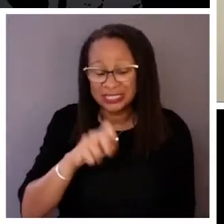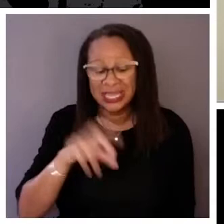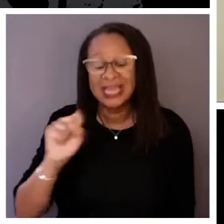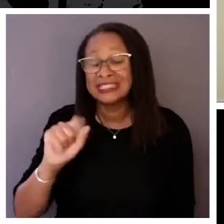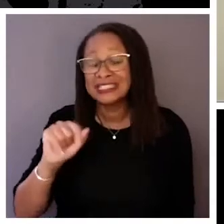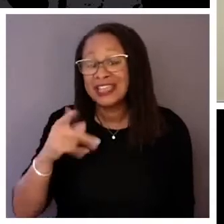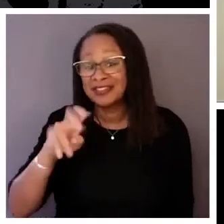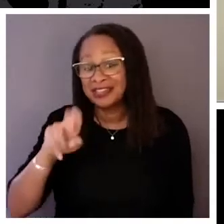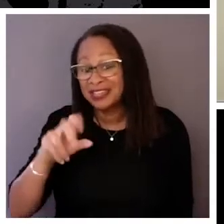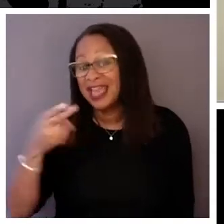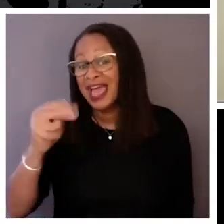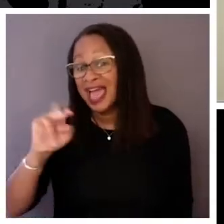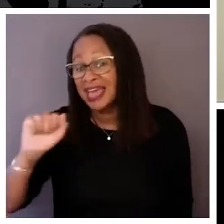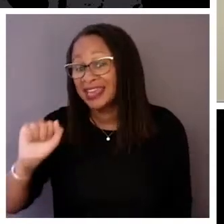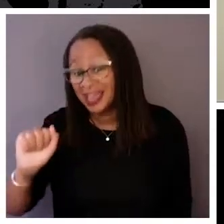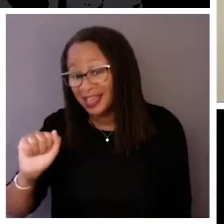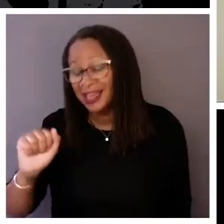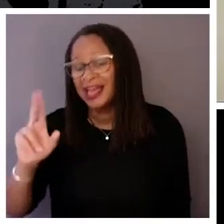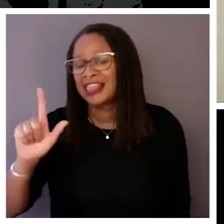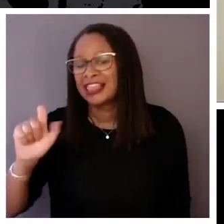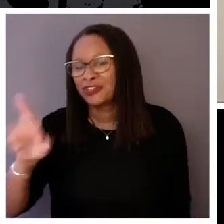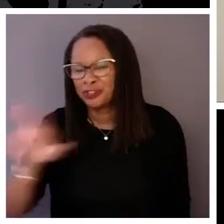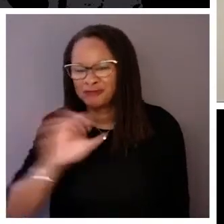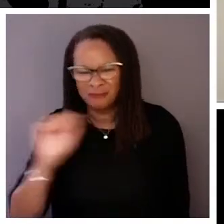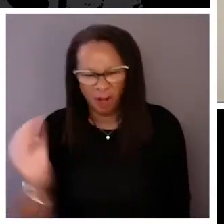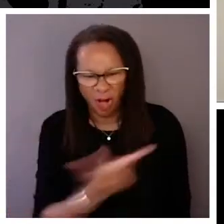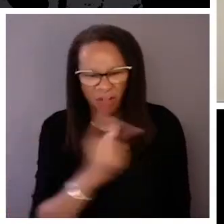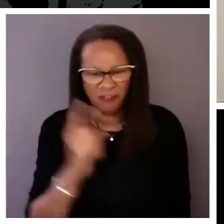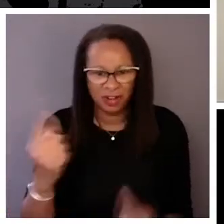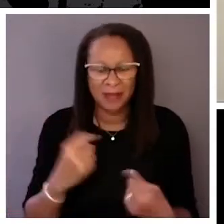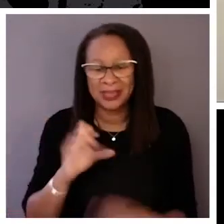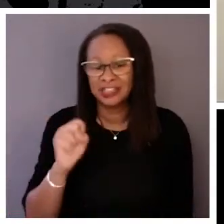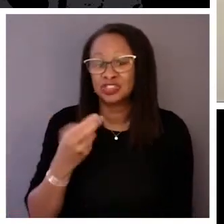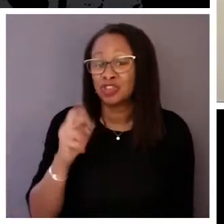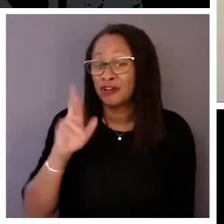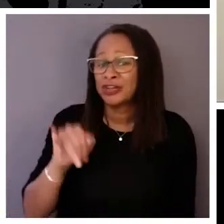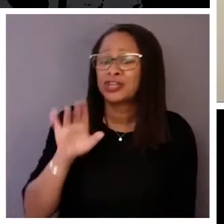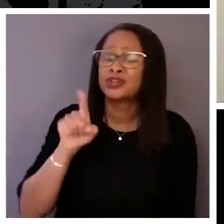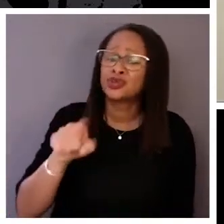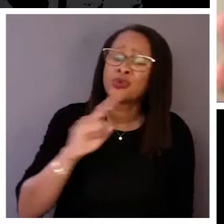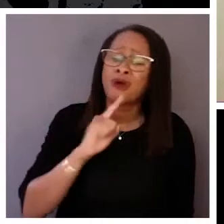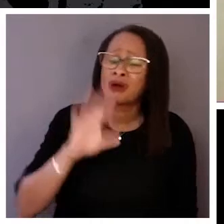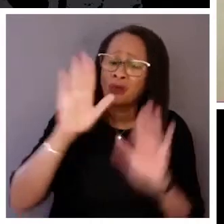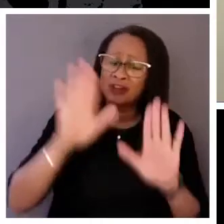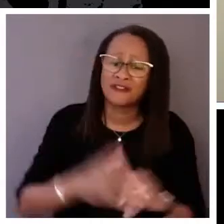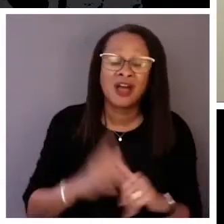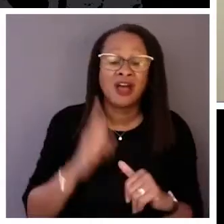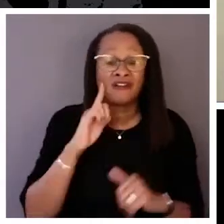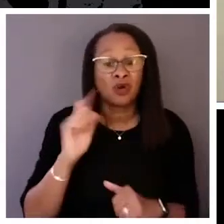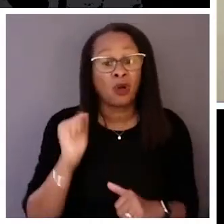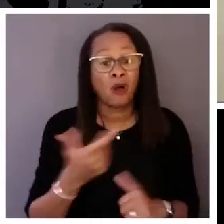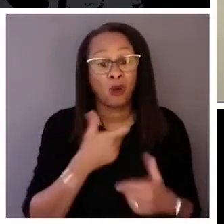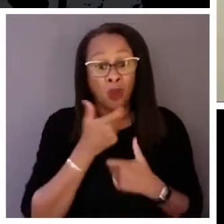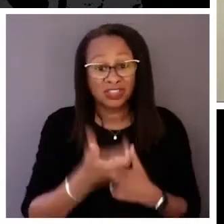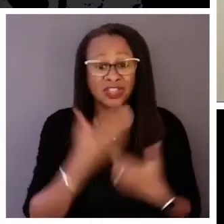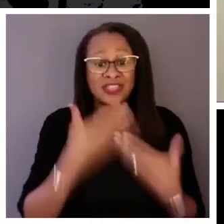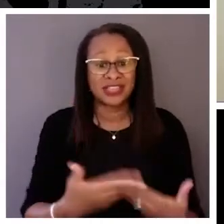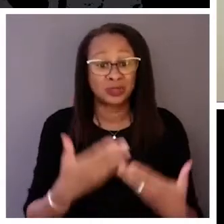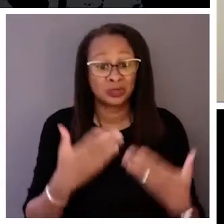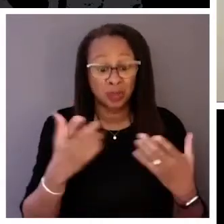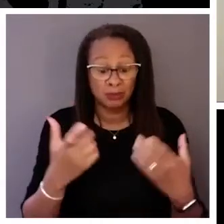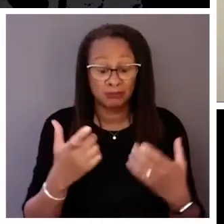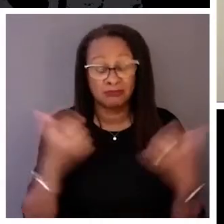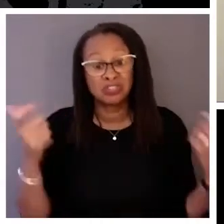Hannah Leder, for being with us. It means the world. Shari, you are wonderful. And for all of you watching, thank you so much for tuning